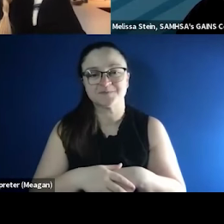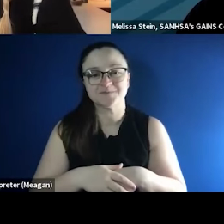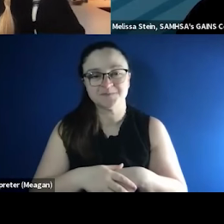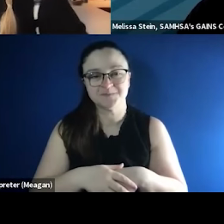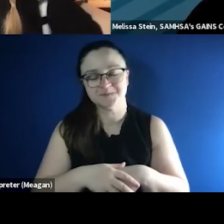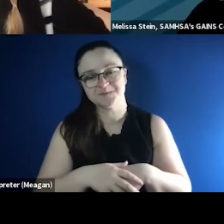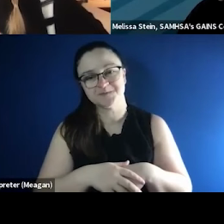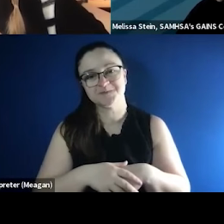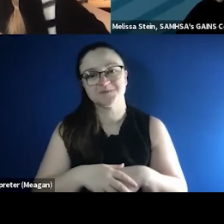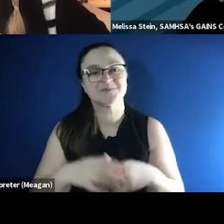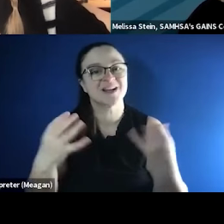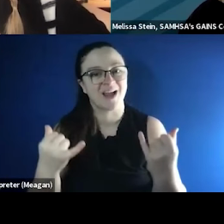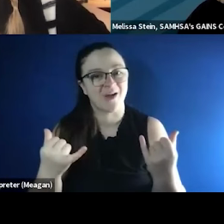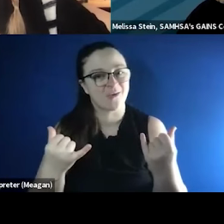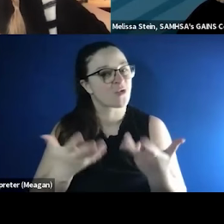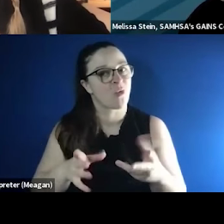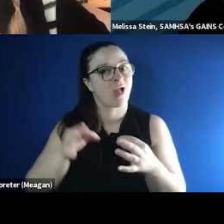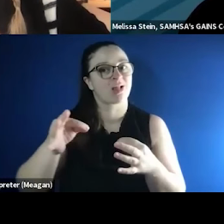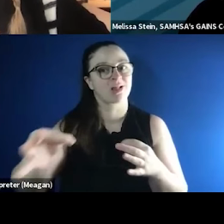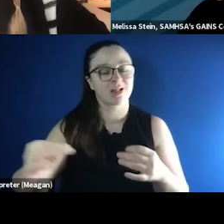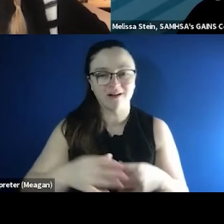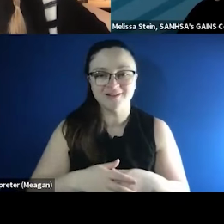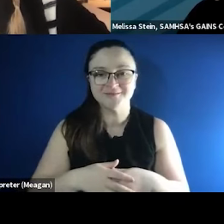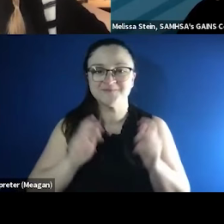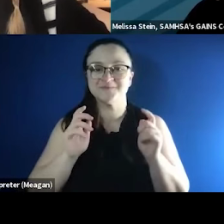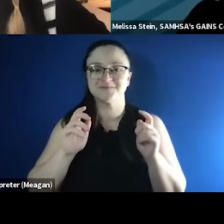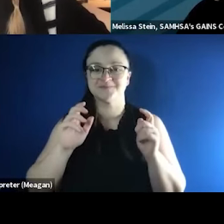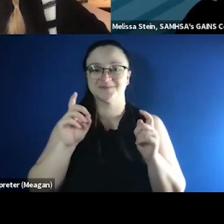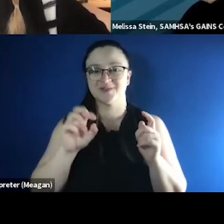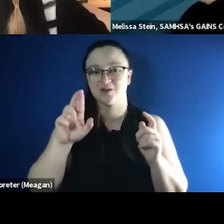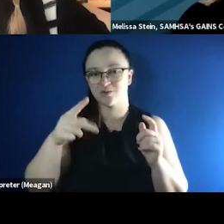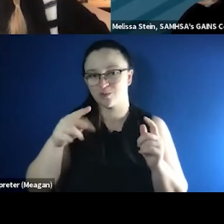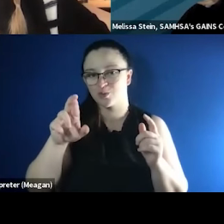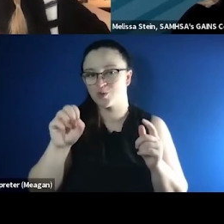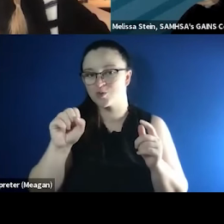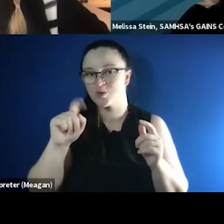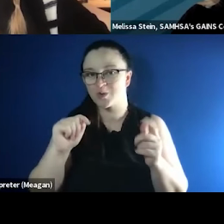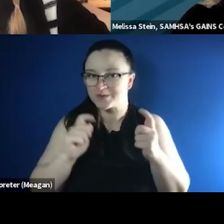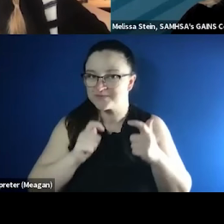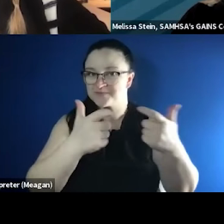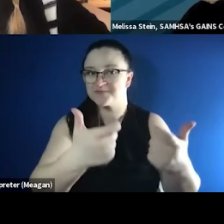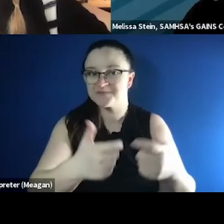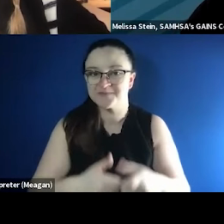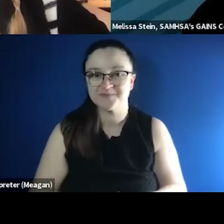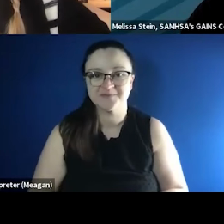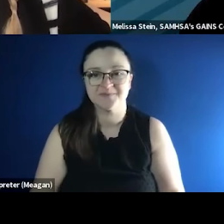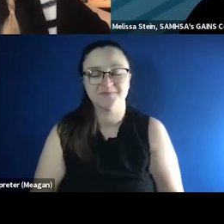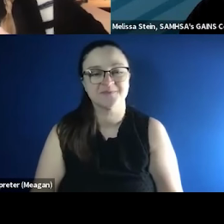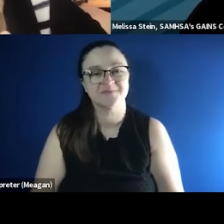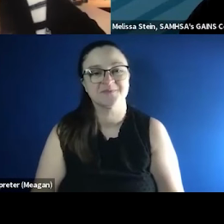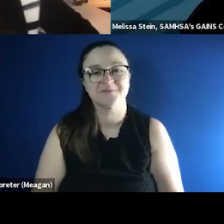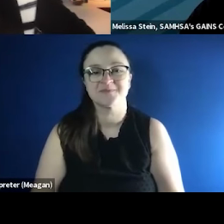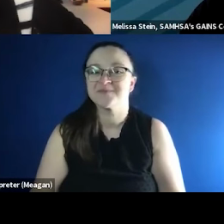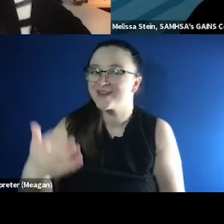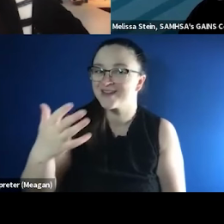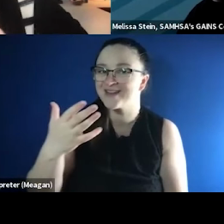us. Without further ado, I'm going to turn things over to Dr. Post to begin her presentation. Dr. Post. Thank